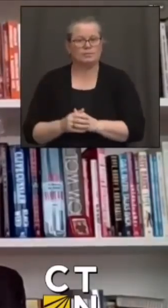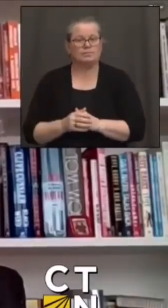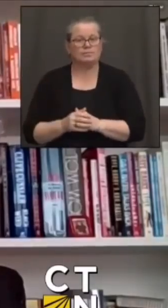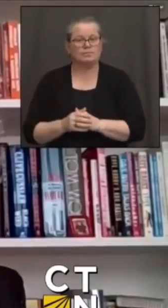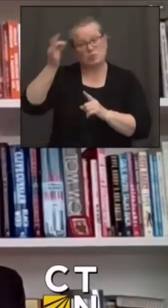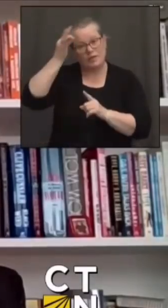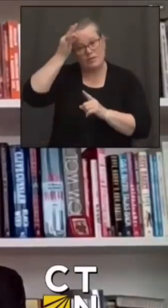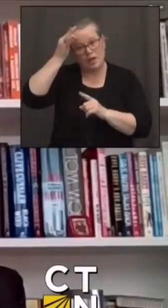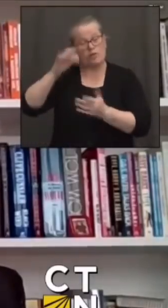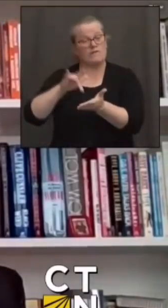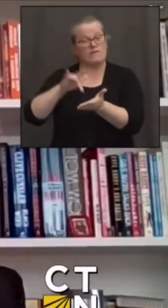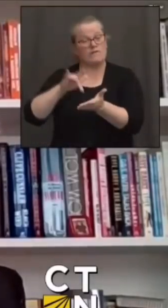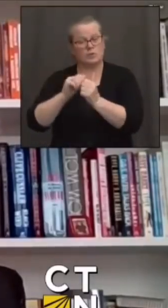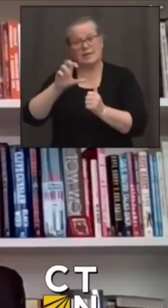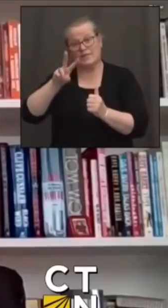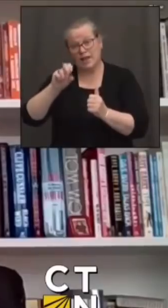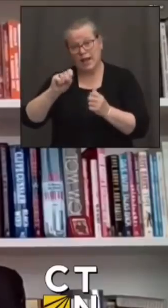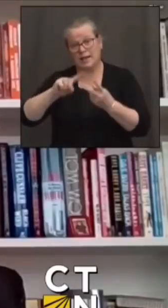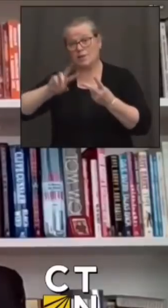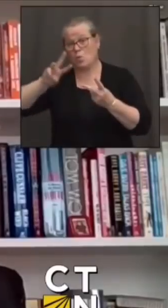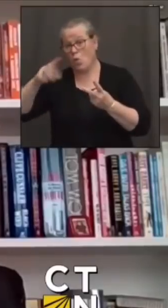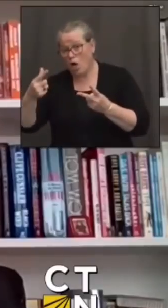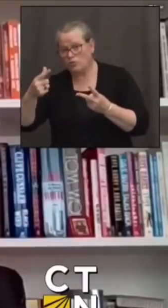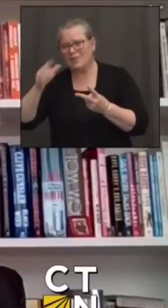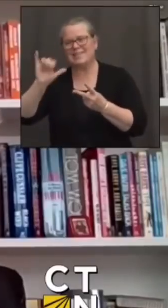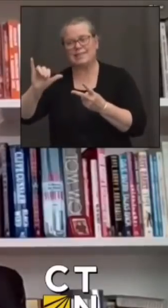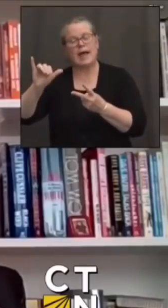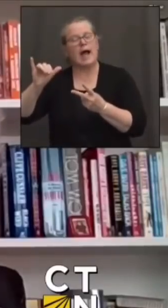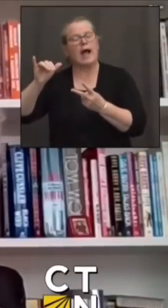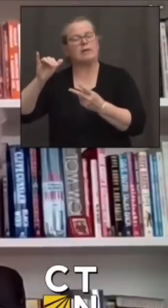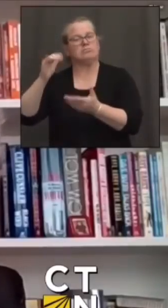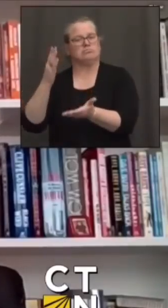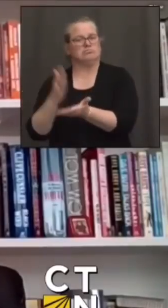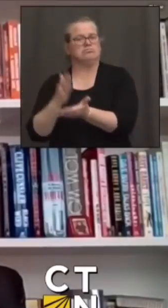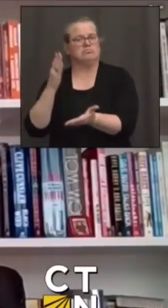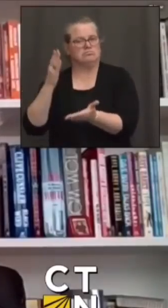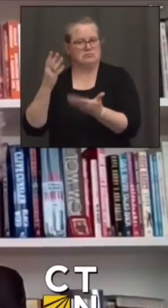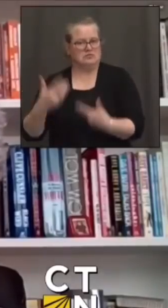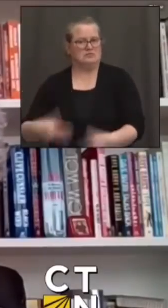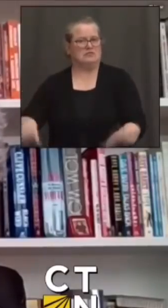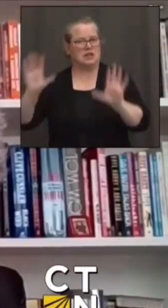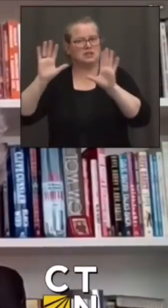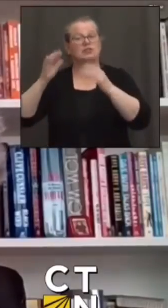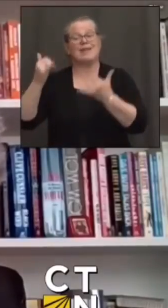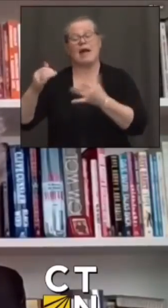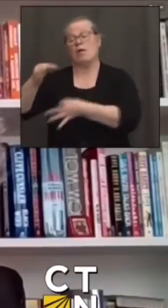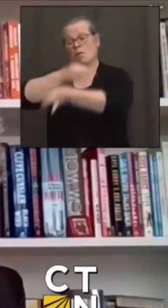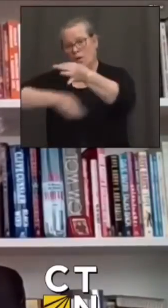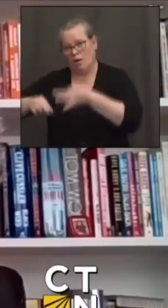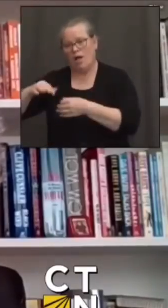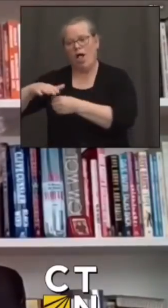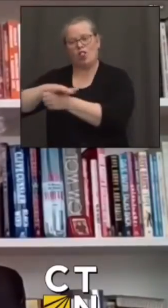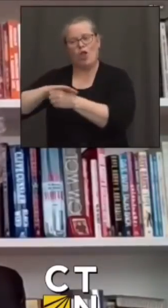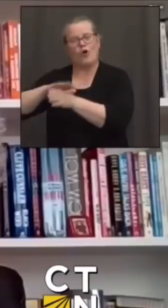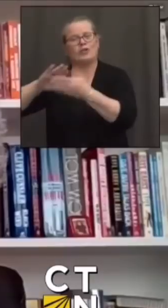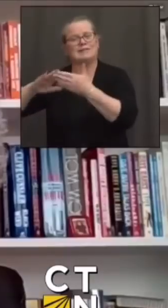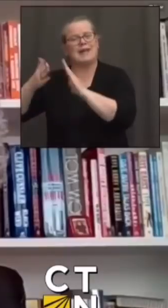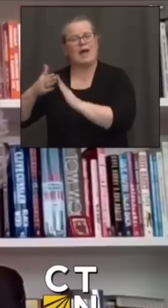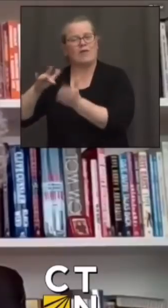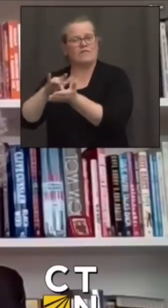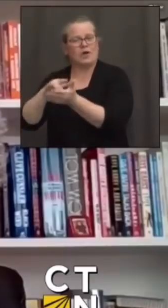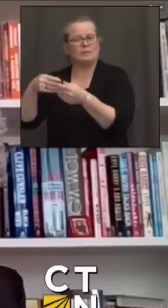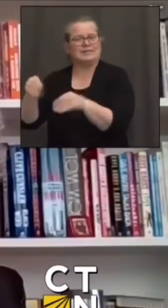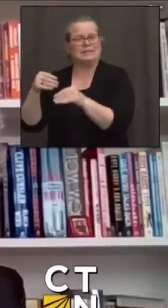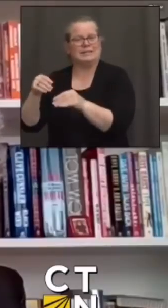CVS and Walgreens that has concluded, and now we have a partnership with local pharmacies and our nursing homes to